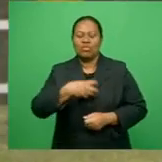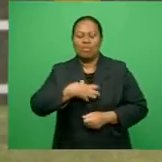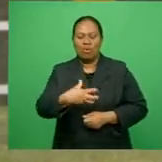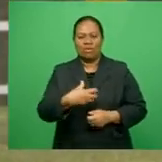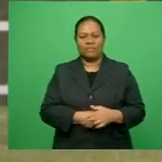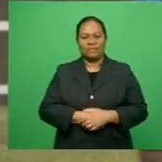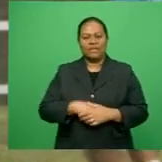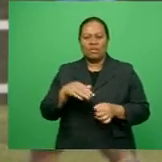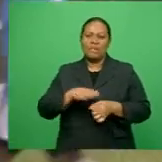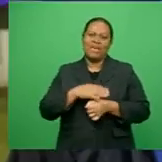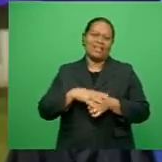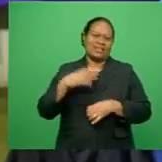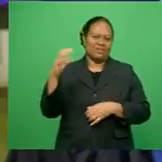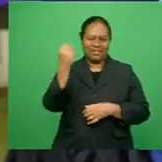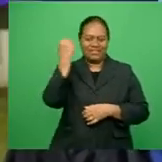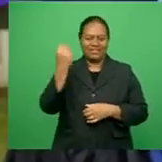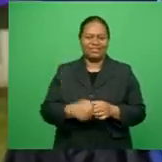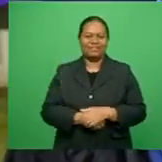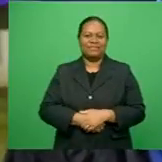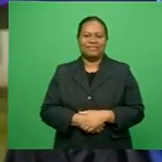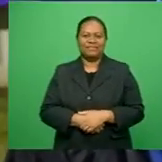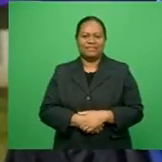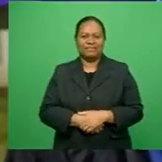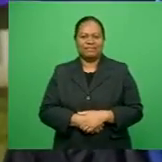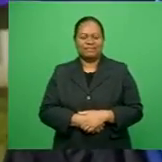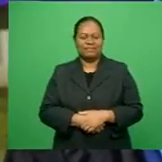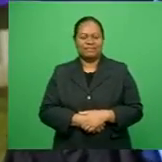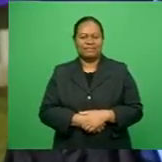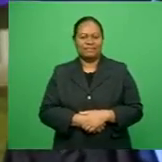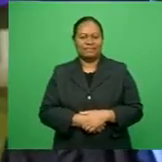seal the victory. Yes, I think we've done that.